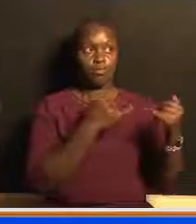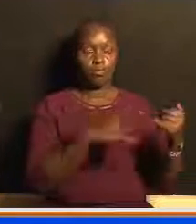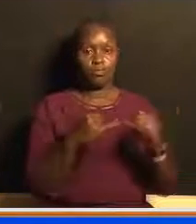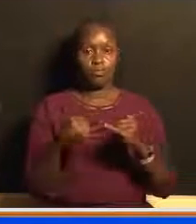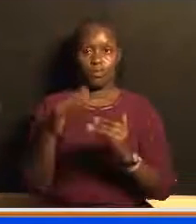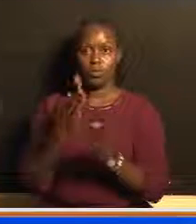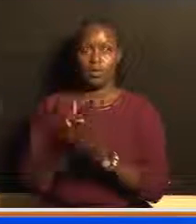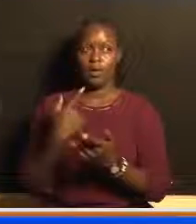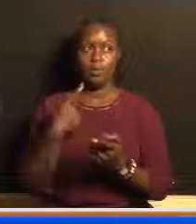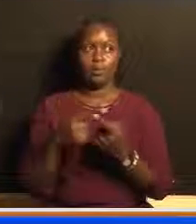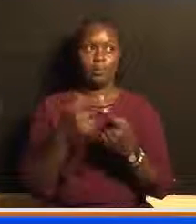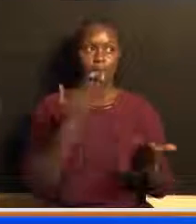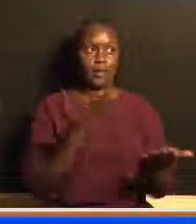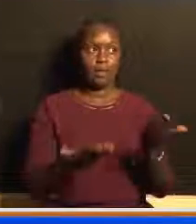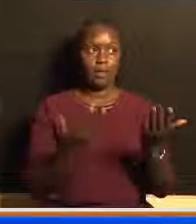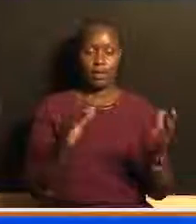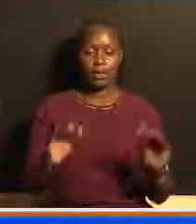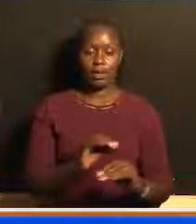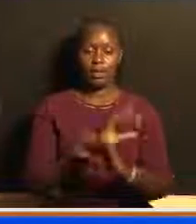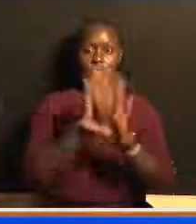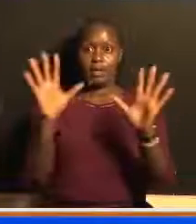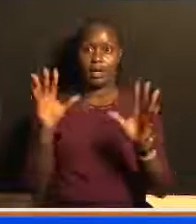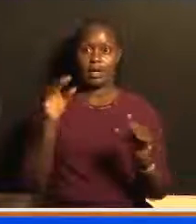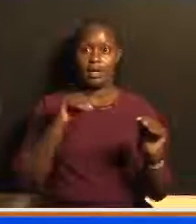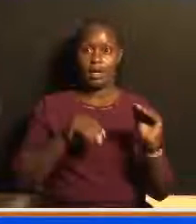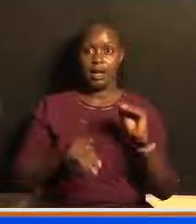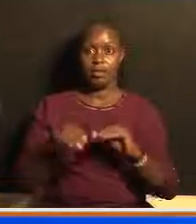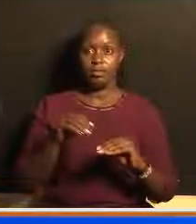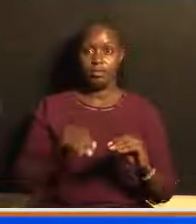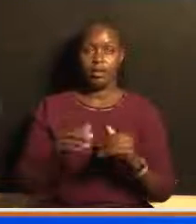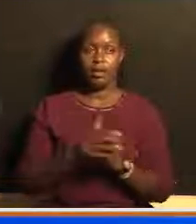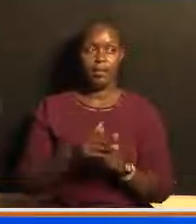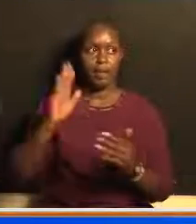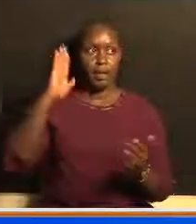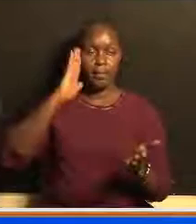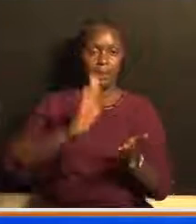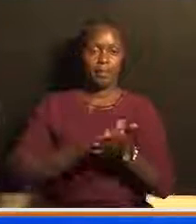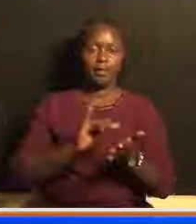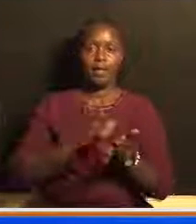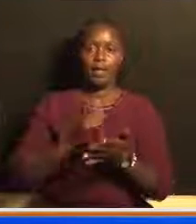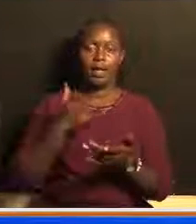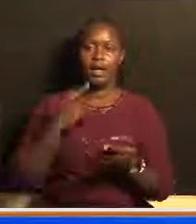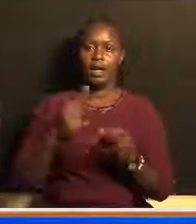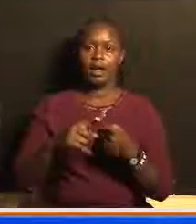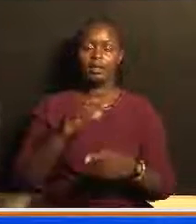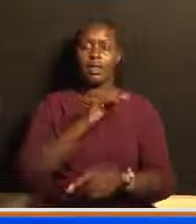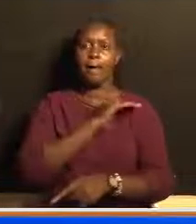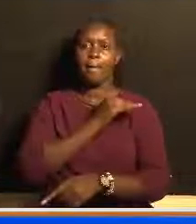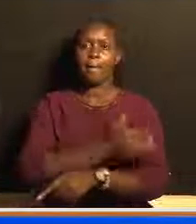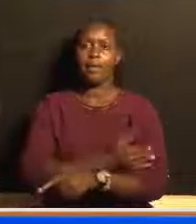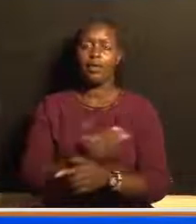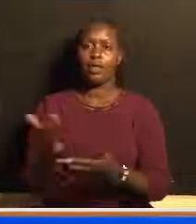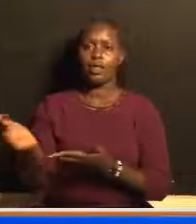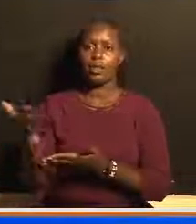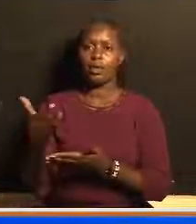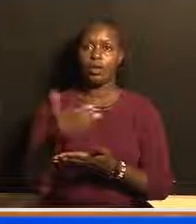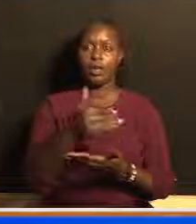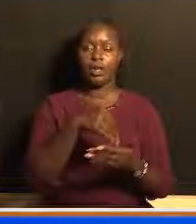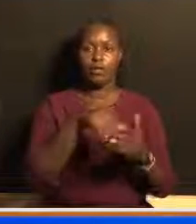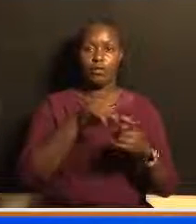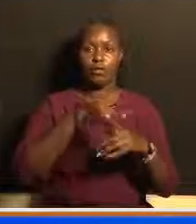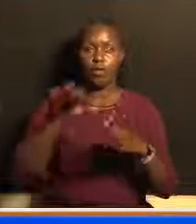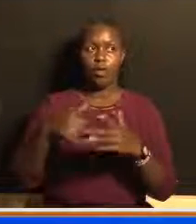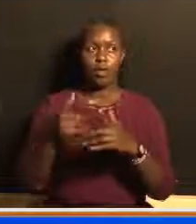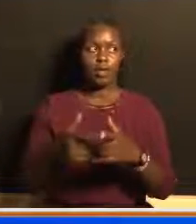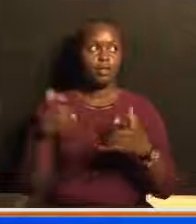a fair and transparent election. Me, I believe that there's power in the collective. Like, if players are the major stakeholders